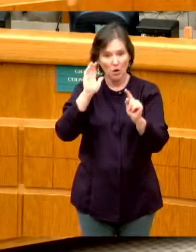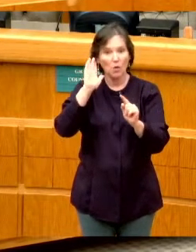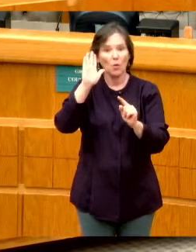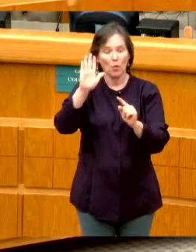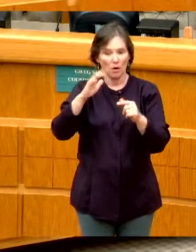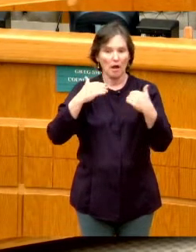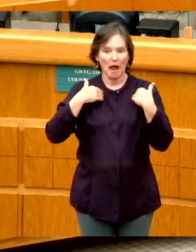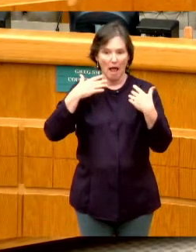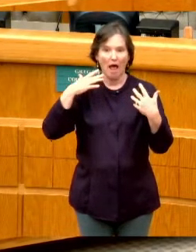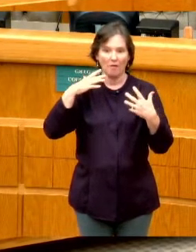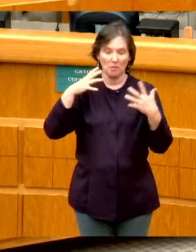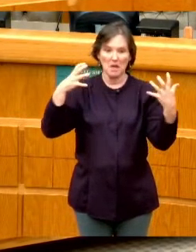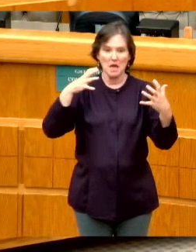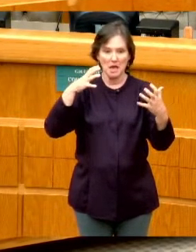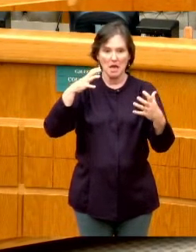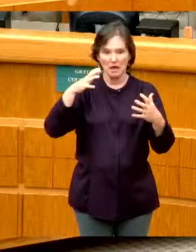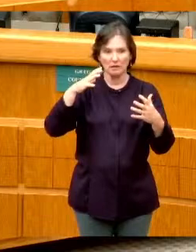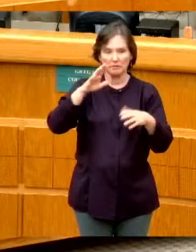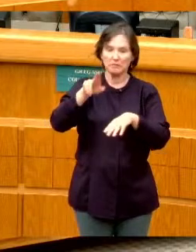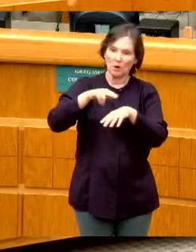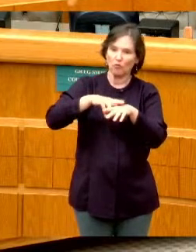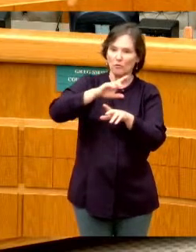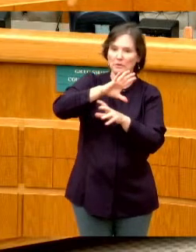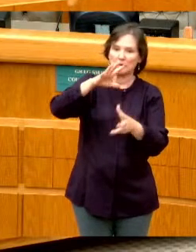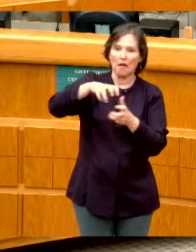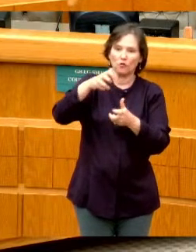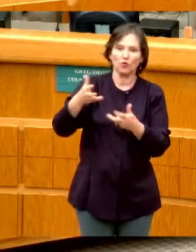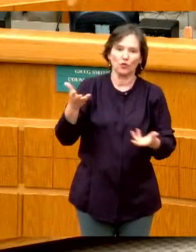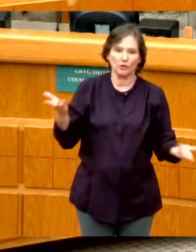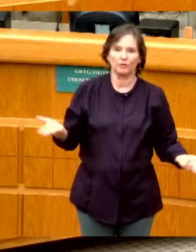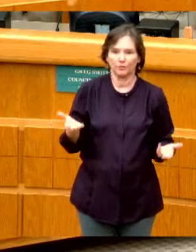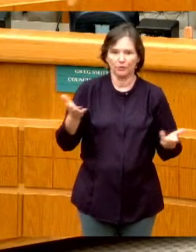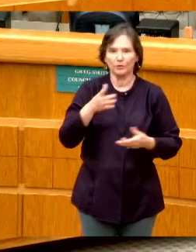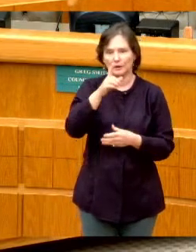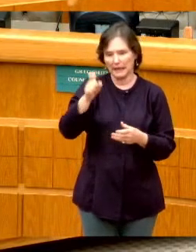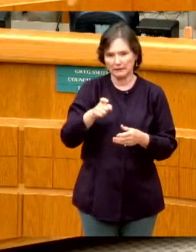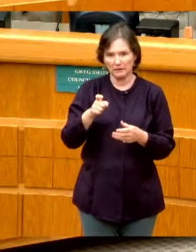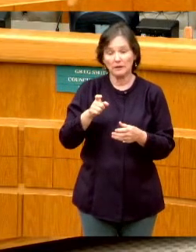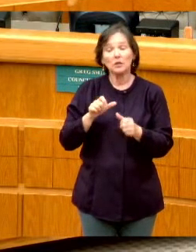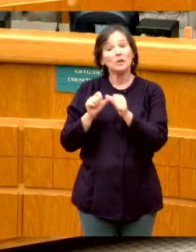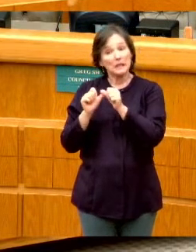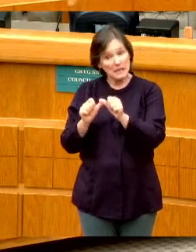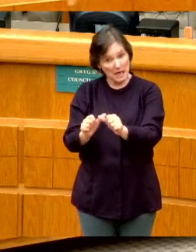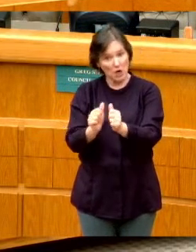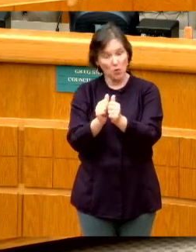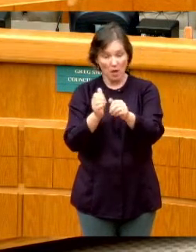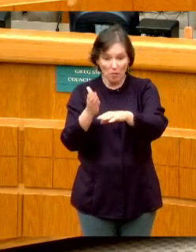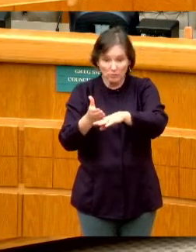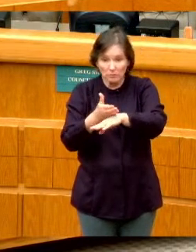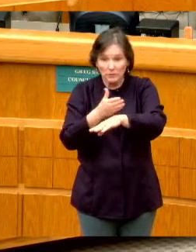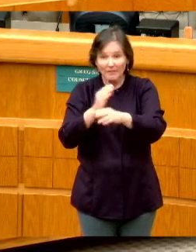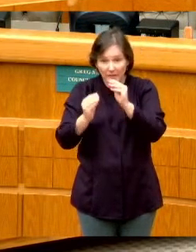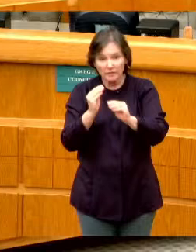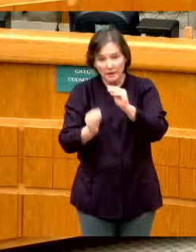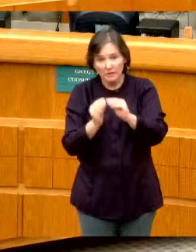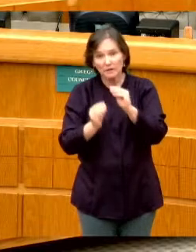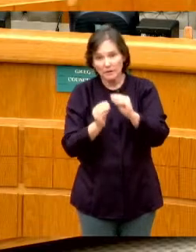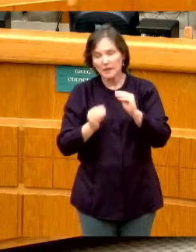We witnessed tremendous human suffering, and we continue to here in the city of Corpus Christi. We're working on that here as